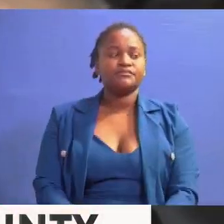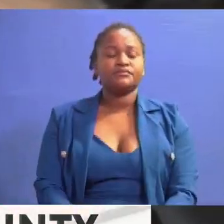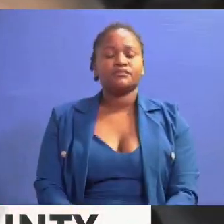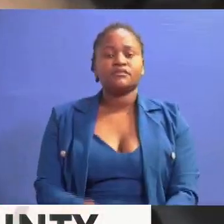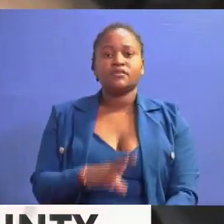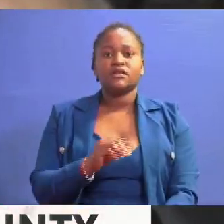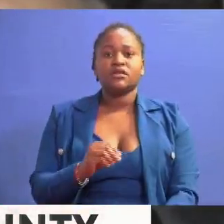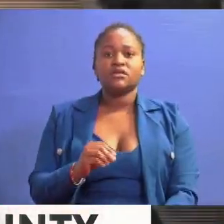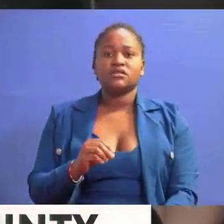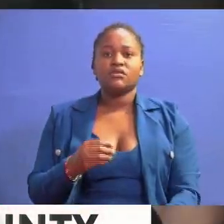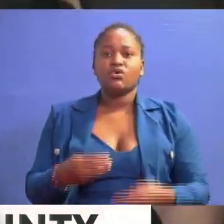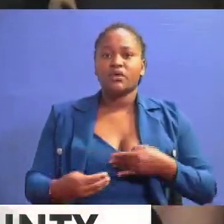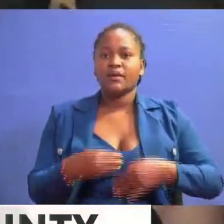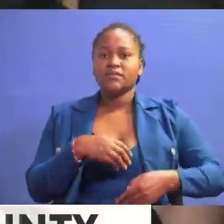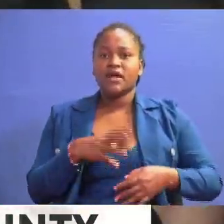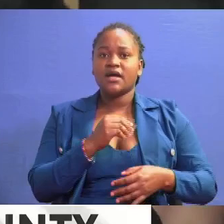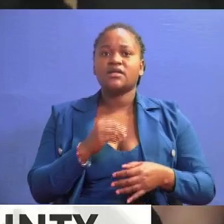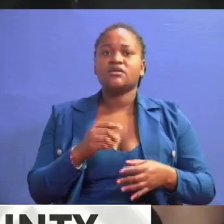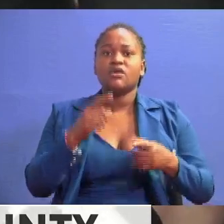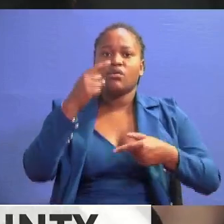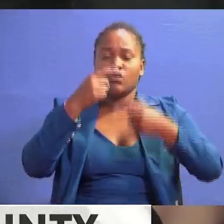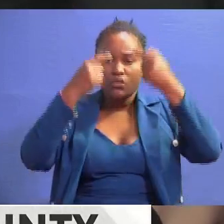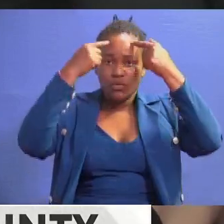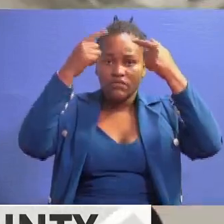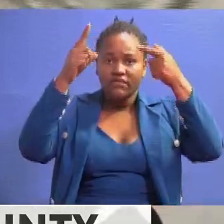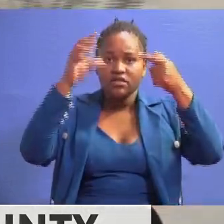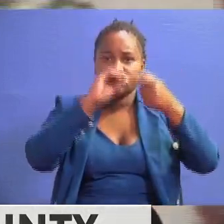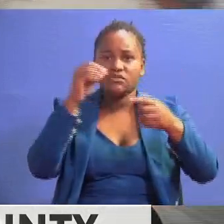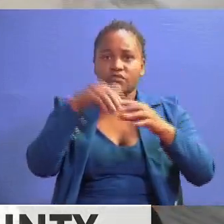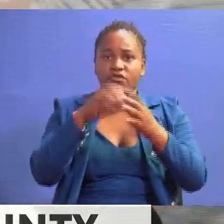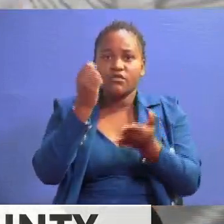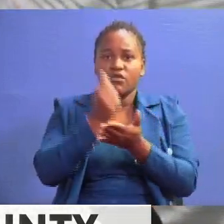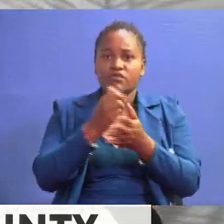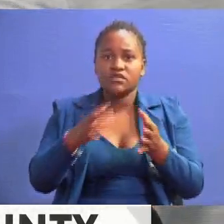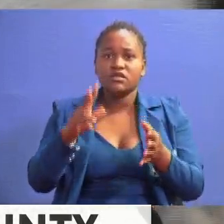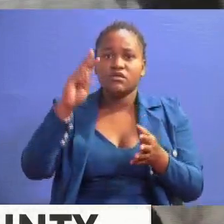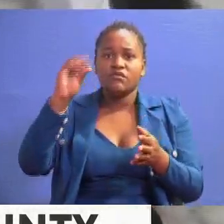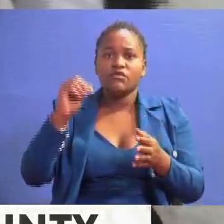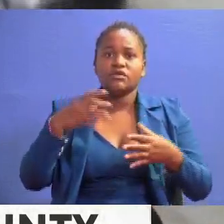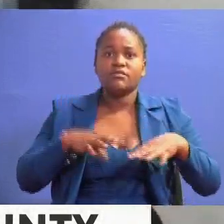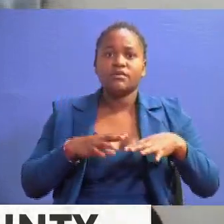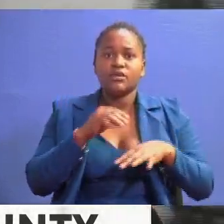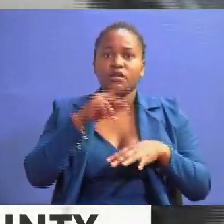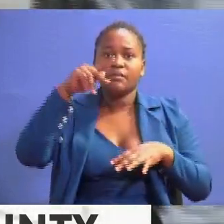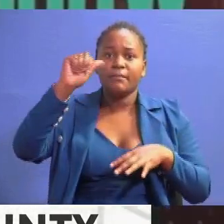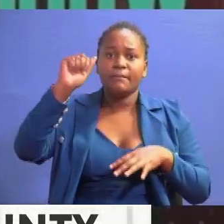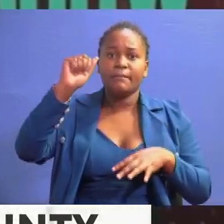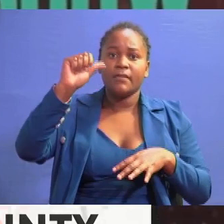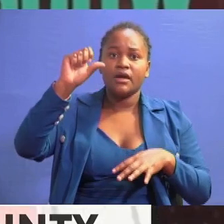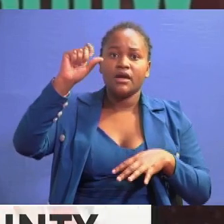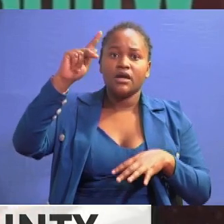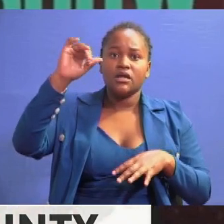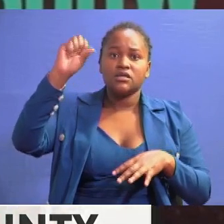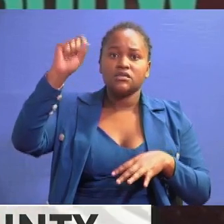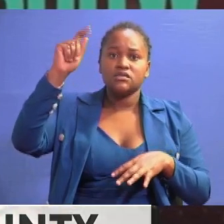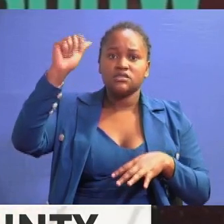He's in jail on corruption charges and disqualified from running for office. His party, Pakistan Tehreek-e-Insaf or PTI, is